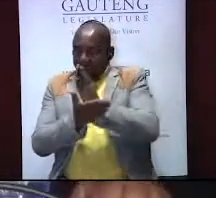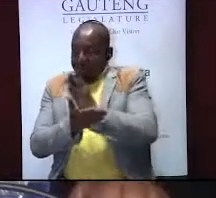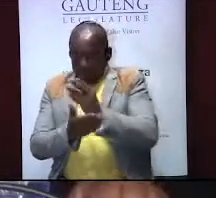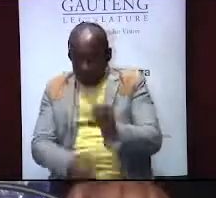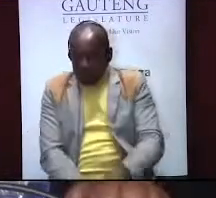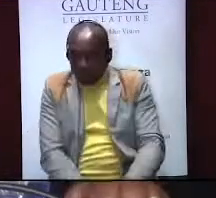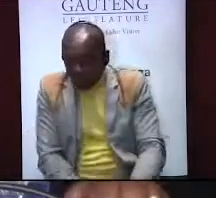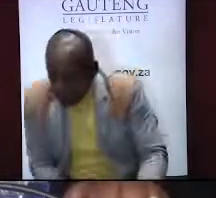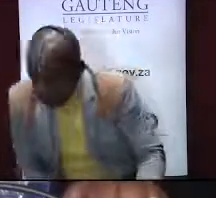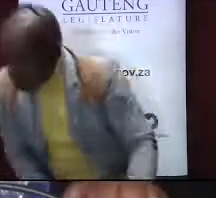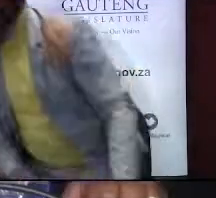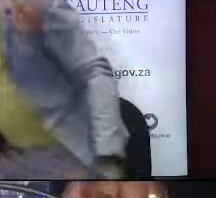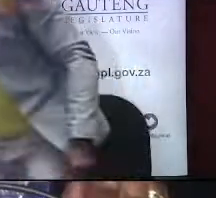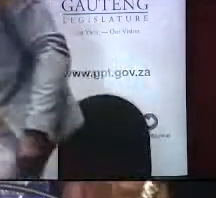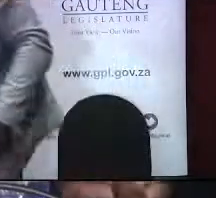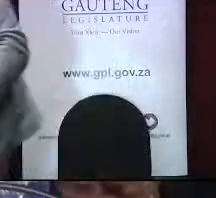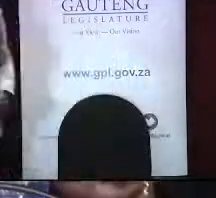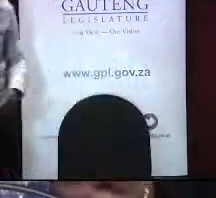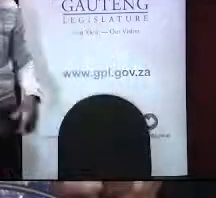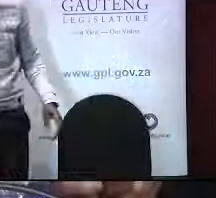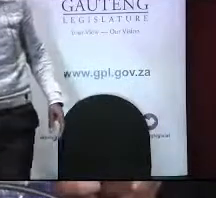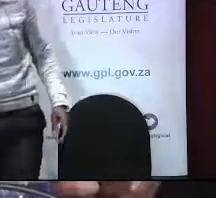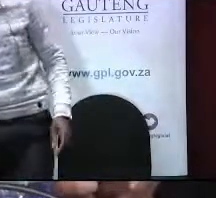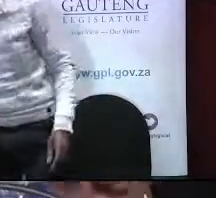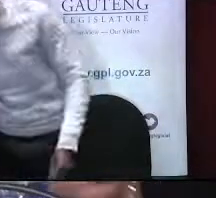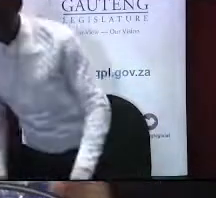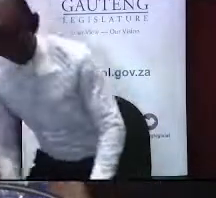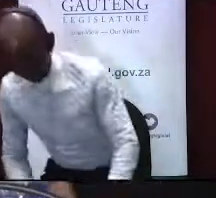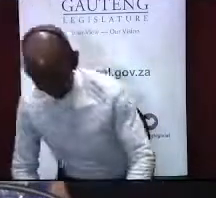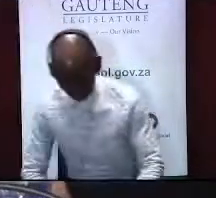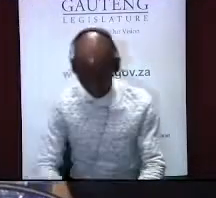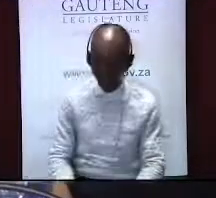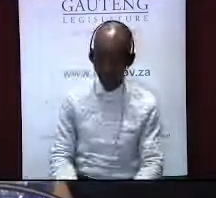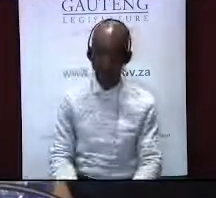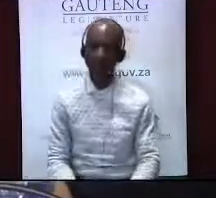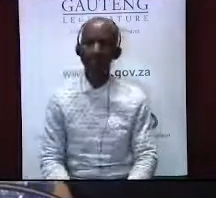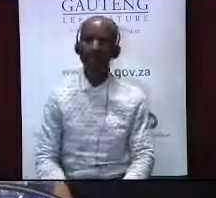Hallelujah. By now we know